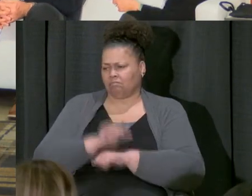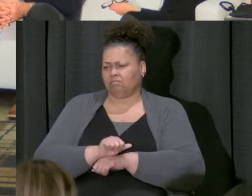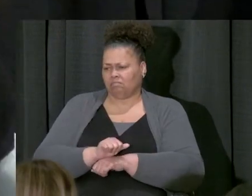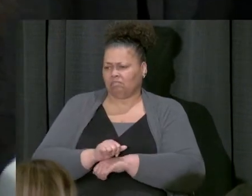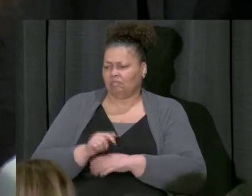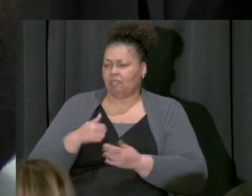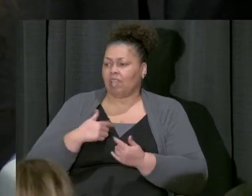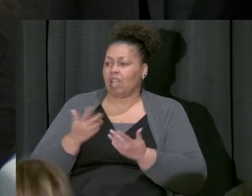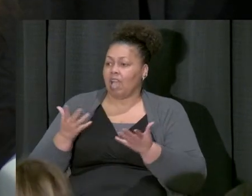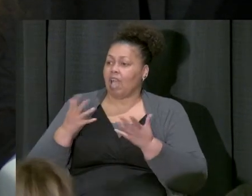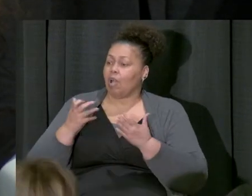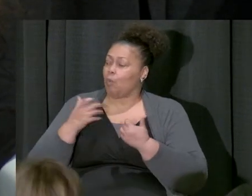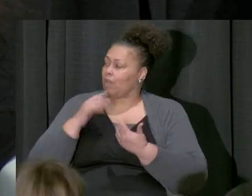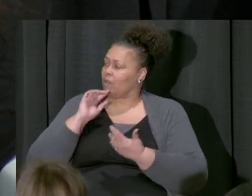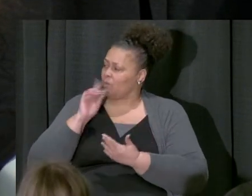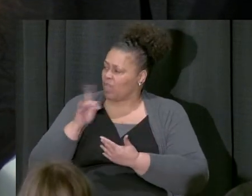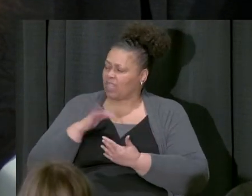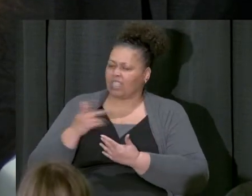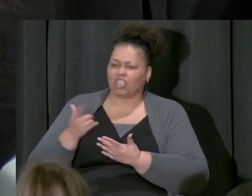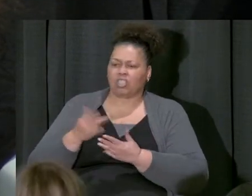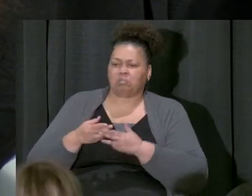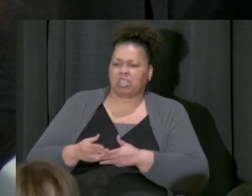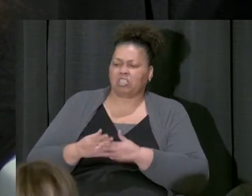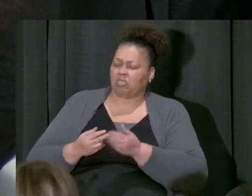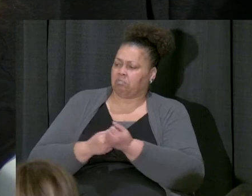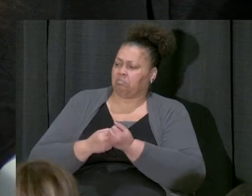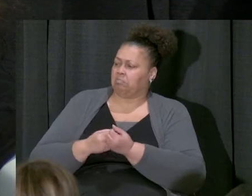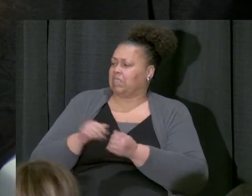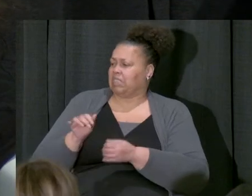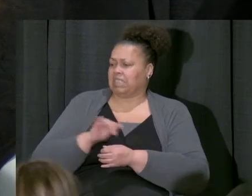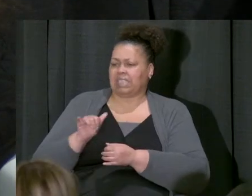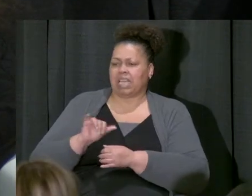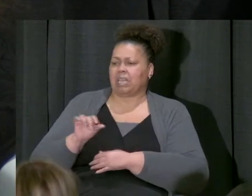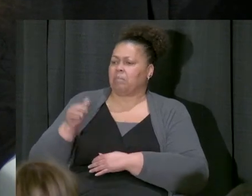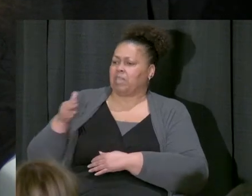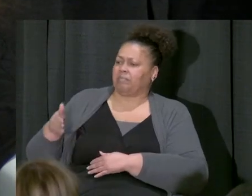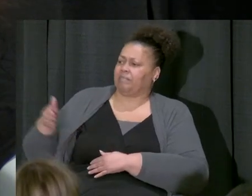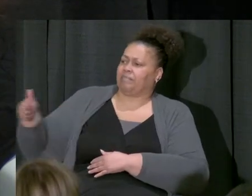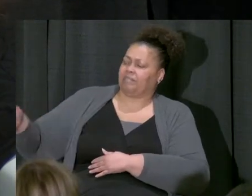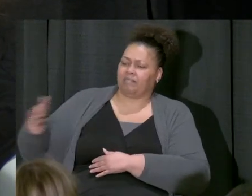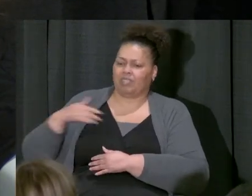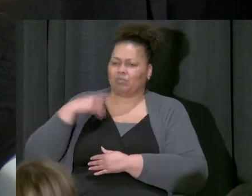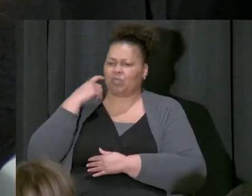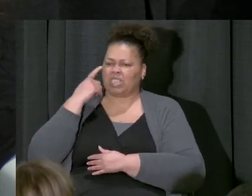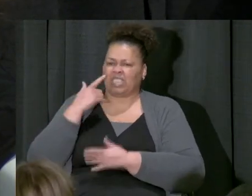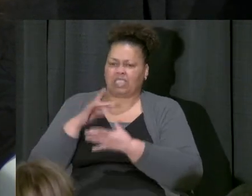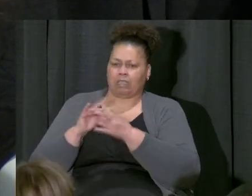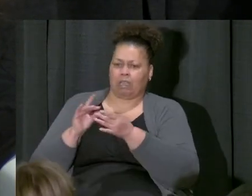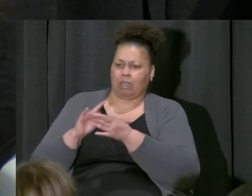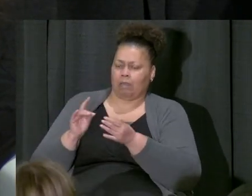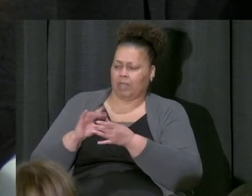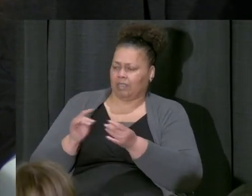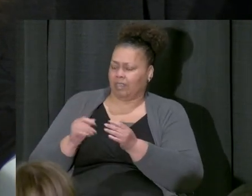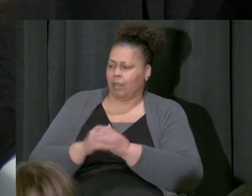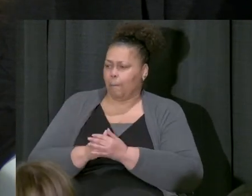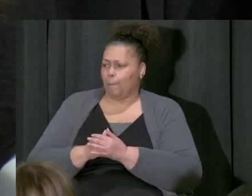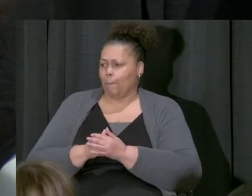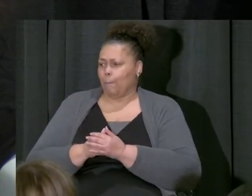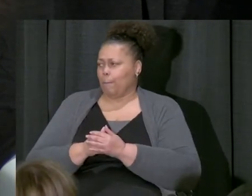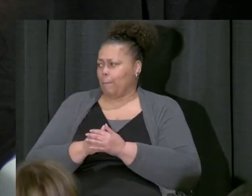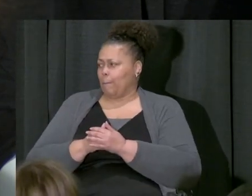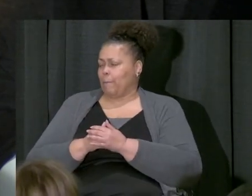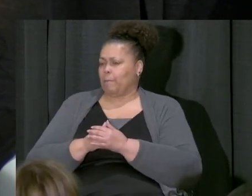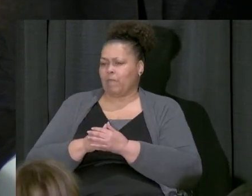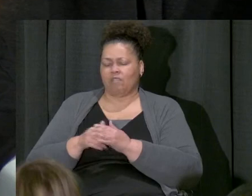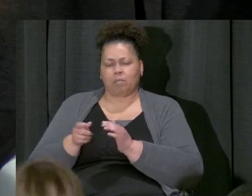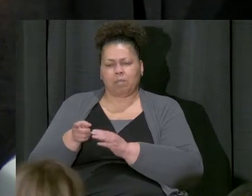I'd just like to echo actually some of the things, that the points that my colleagues here have just been talking about. From the